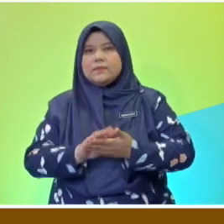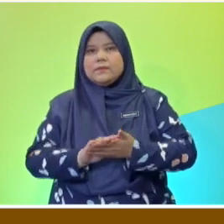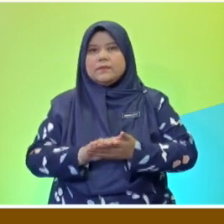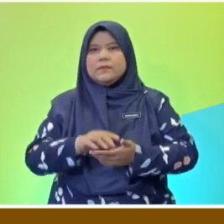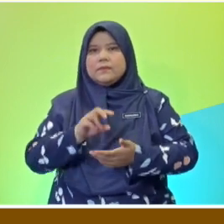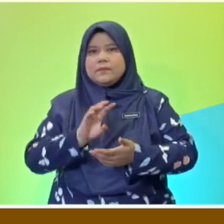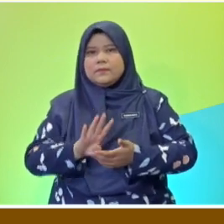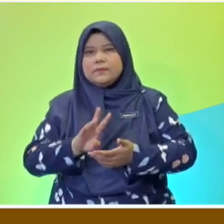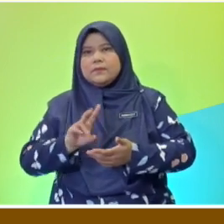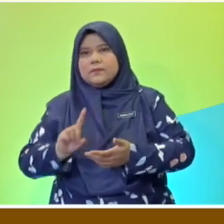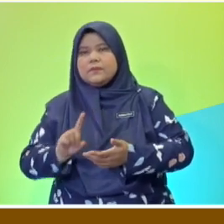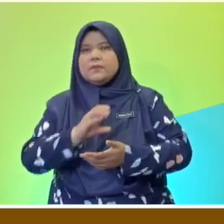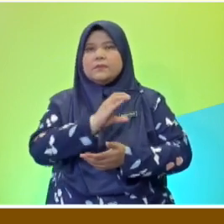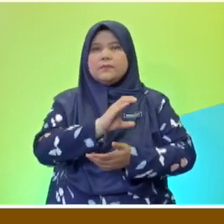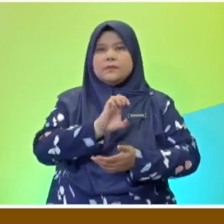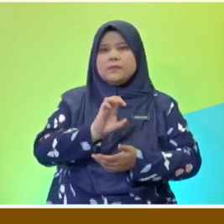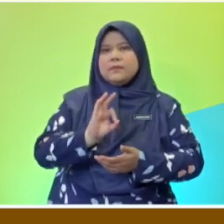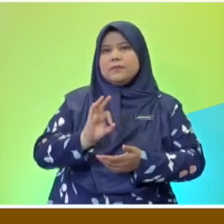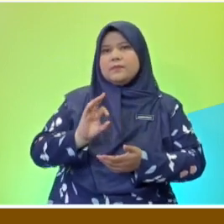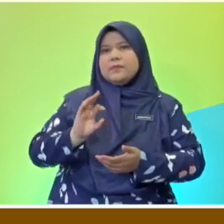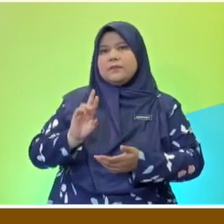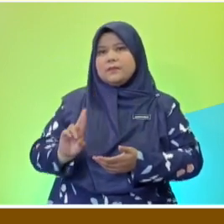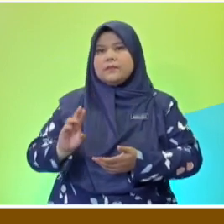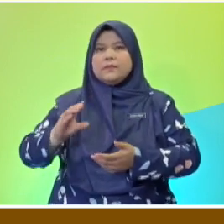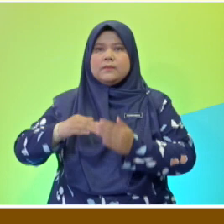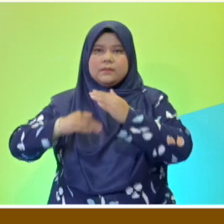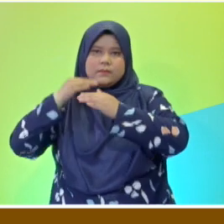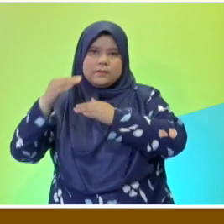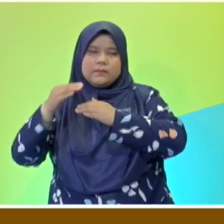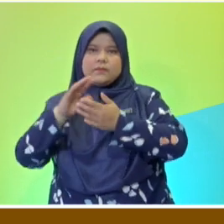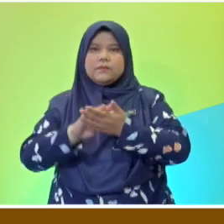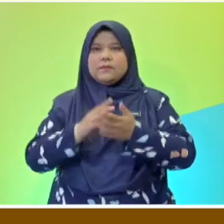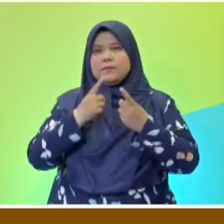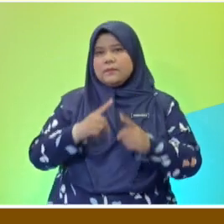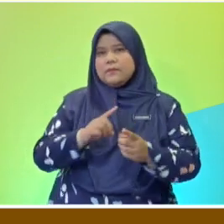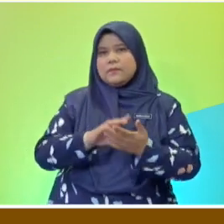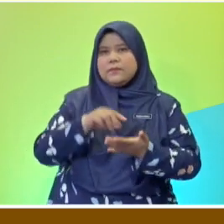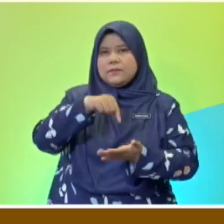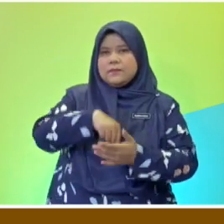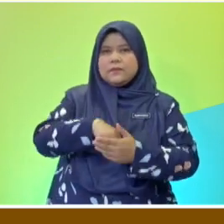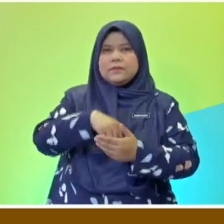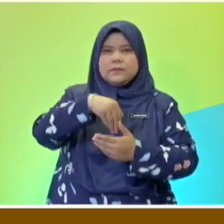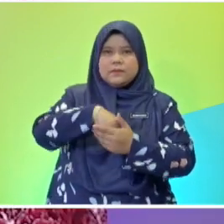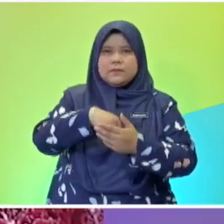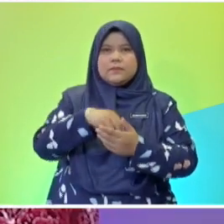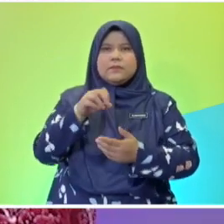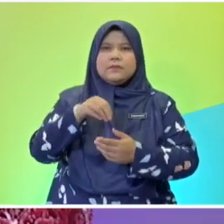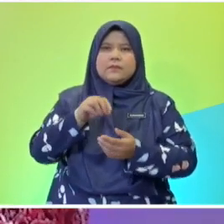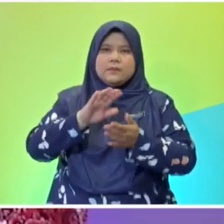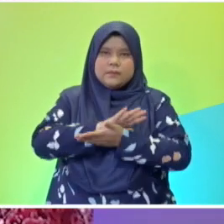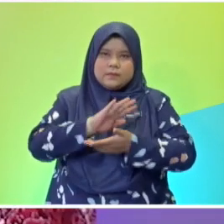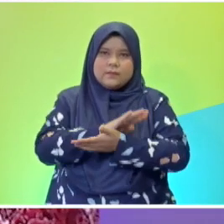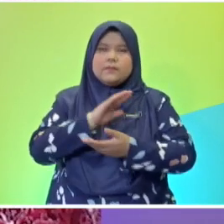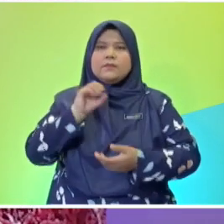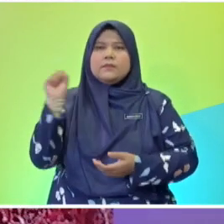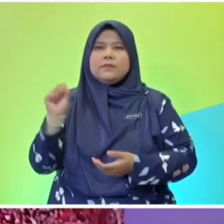B1 CEFR levels. Okay. And all questions are going to be answered in the question paper itself. In the question paper itself. Got